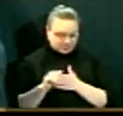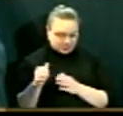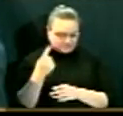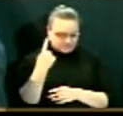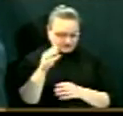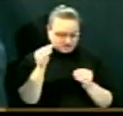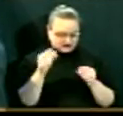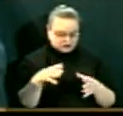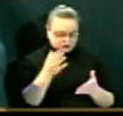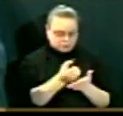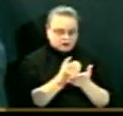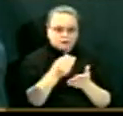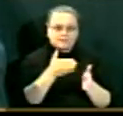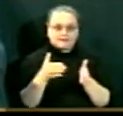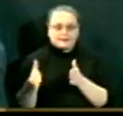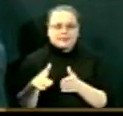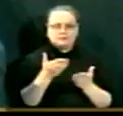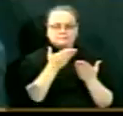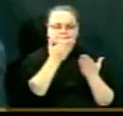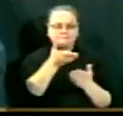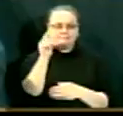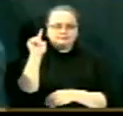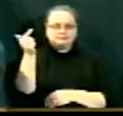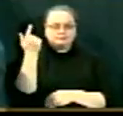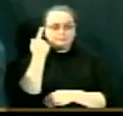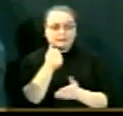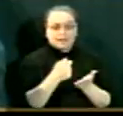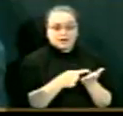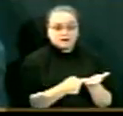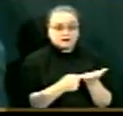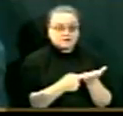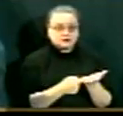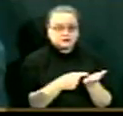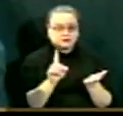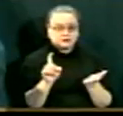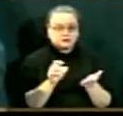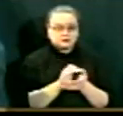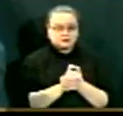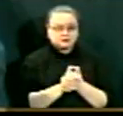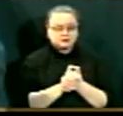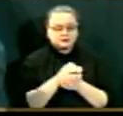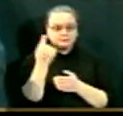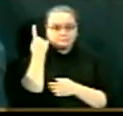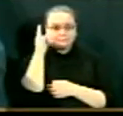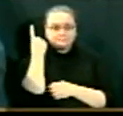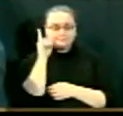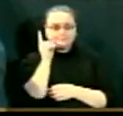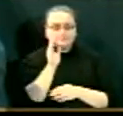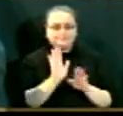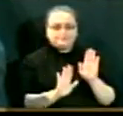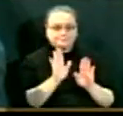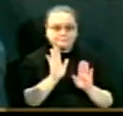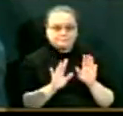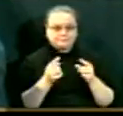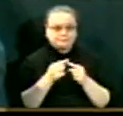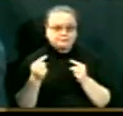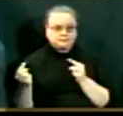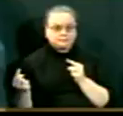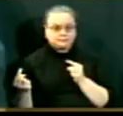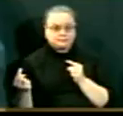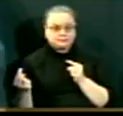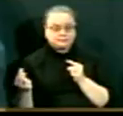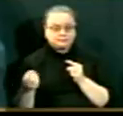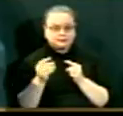by Ms. Roundtree, seconded by Mr. Norman. Any discussion? All in favor say aye.